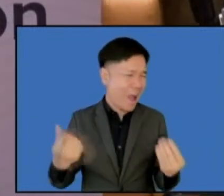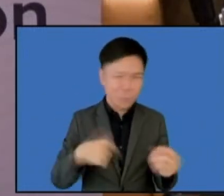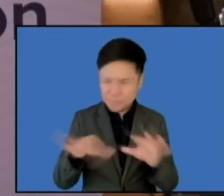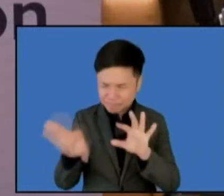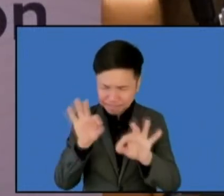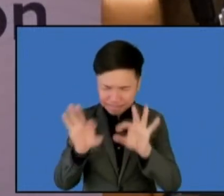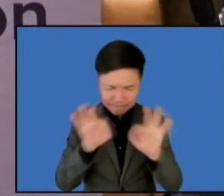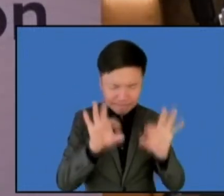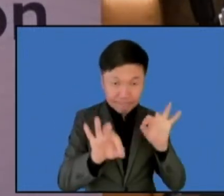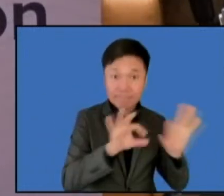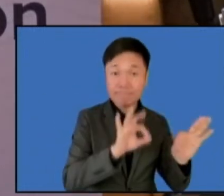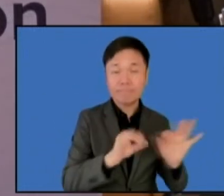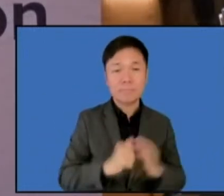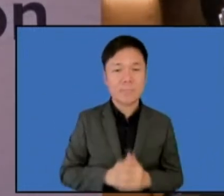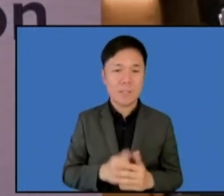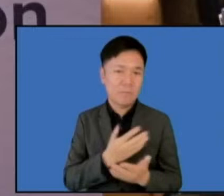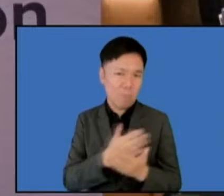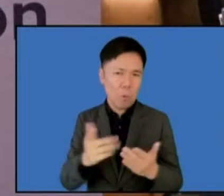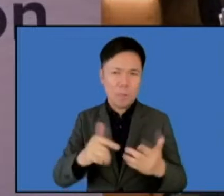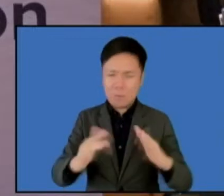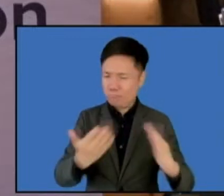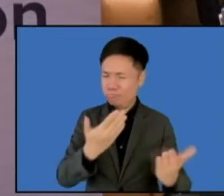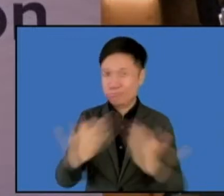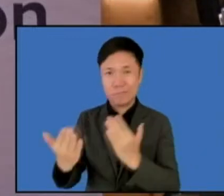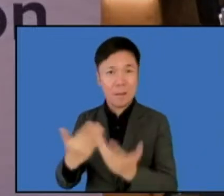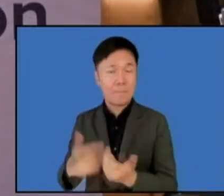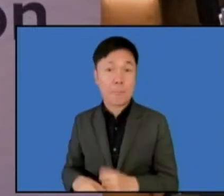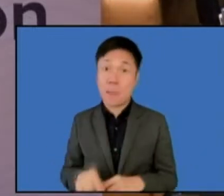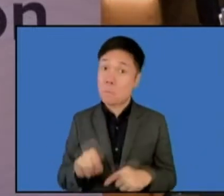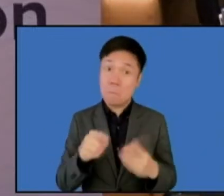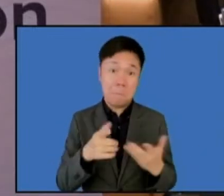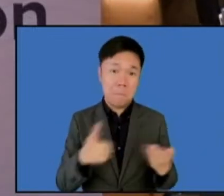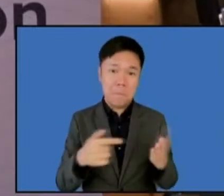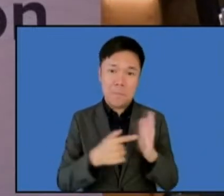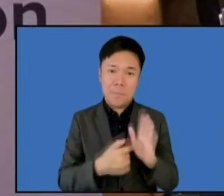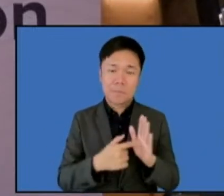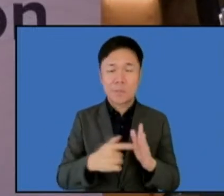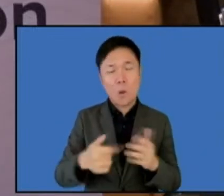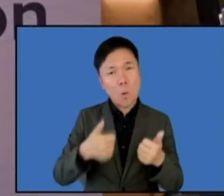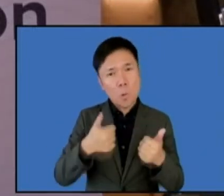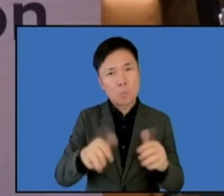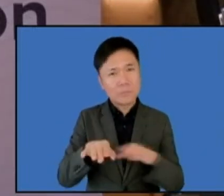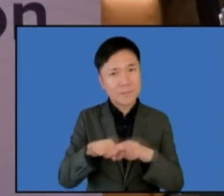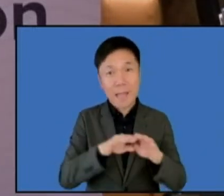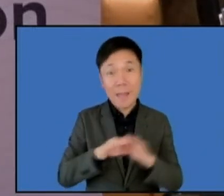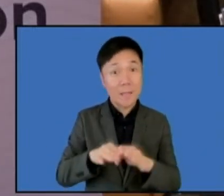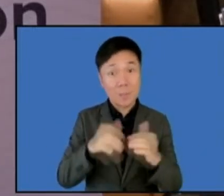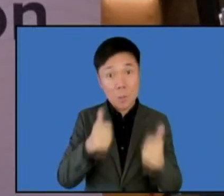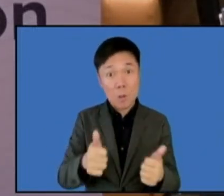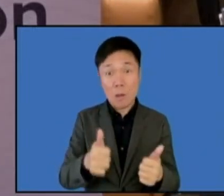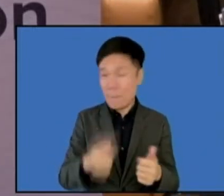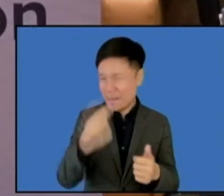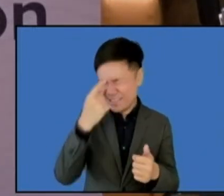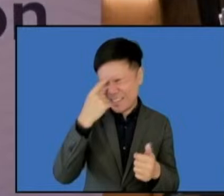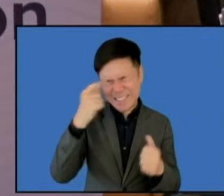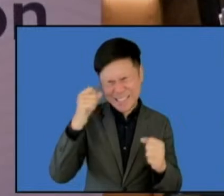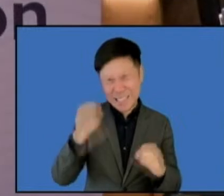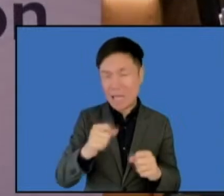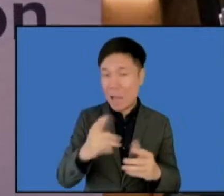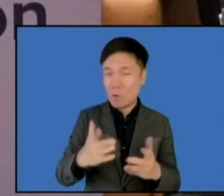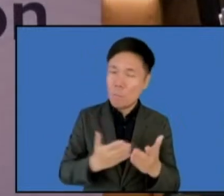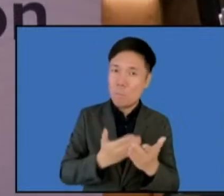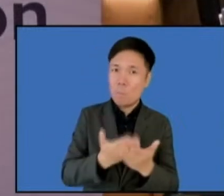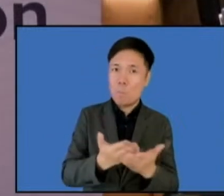a way that they're comparable? So standard definitions of migration really have to be still developed.